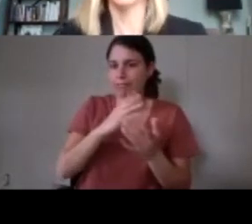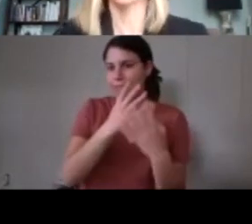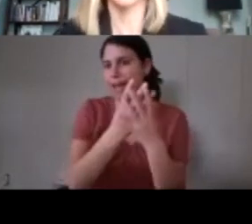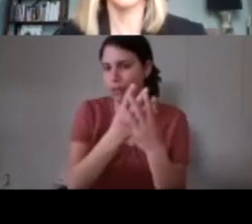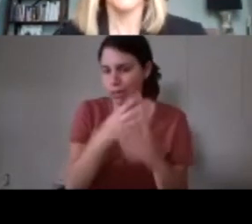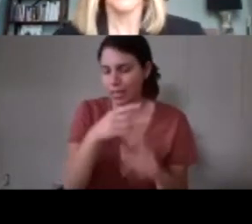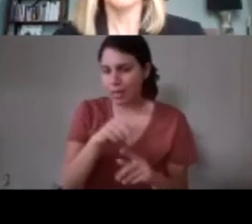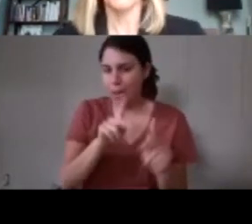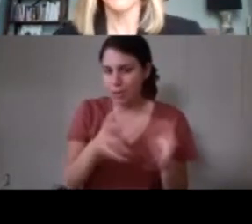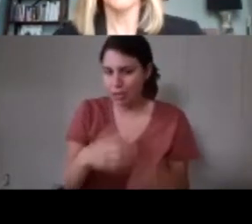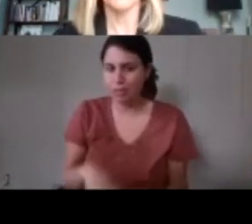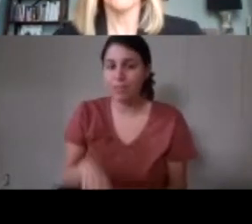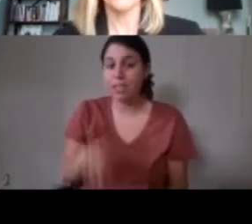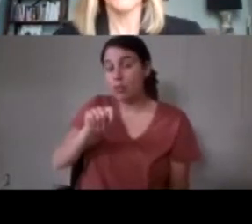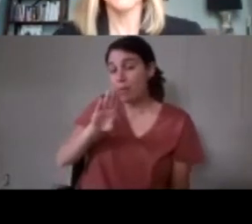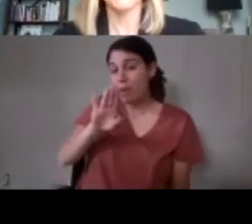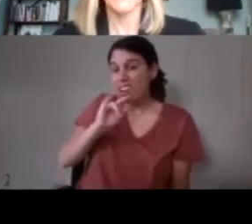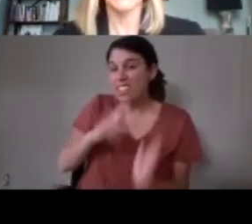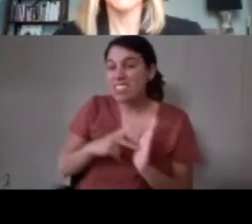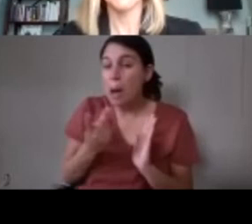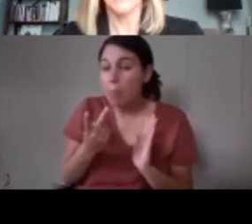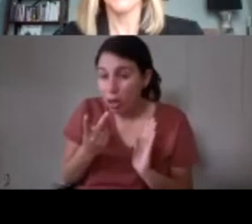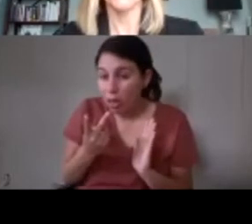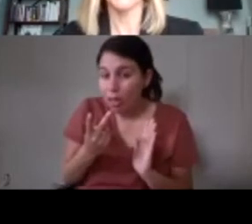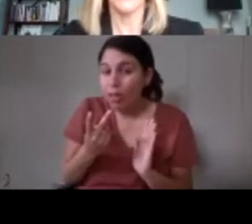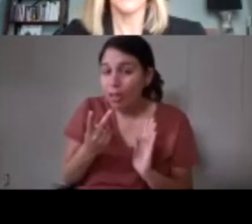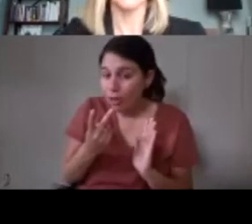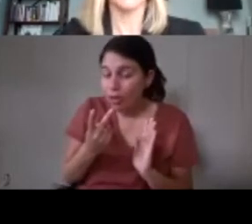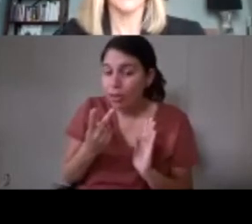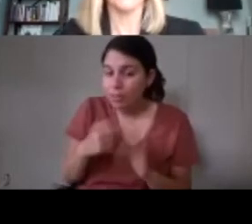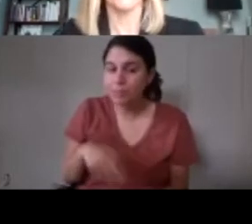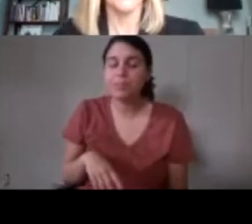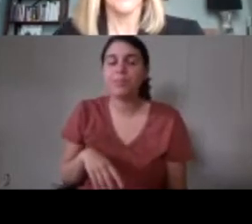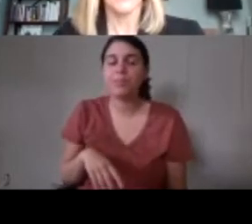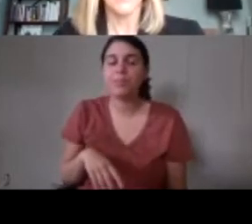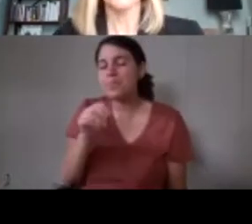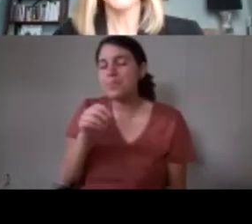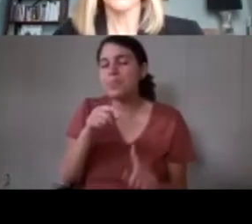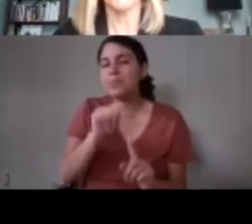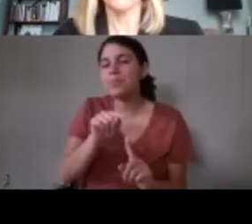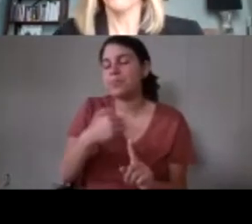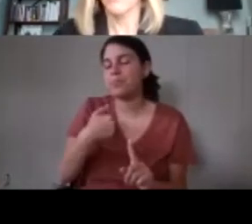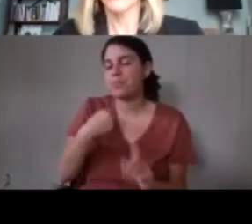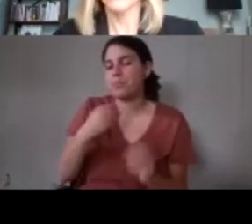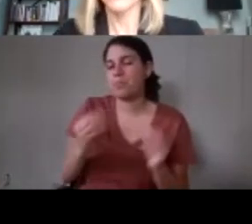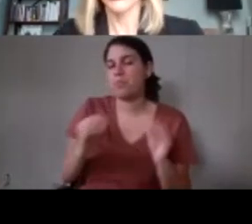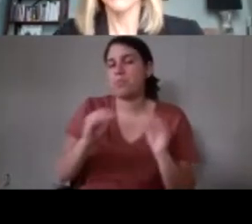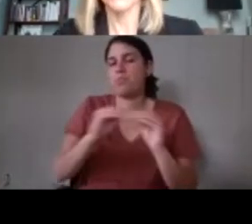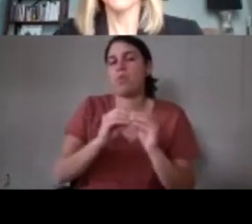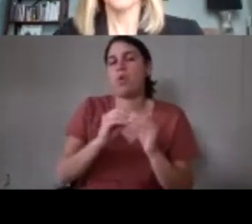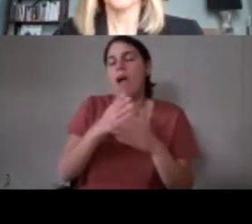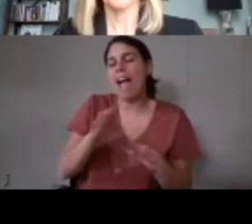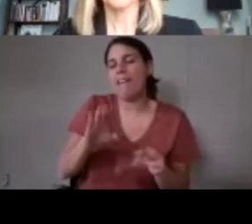brain injury, about double the prevalence, and they also had a higher average number of chronic